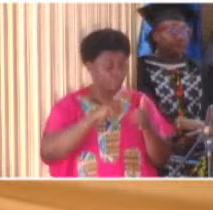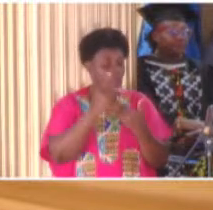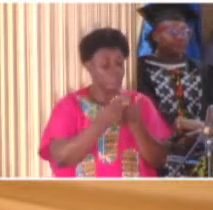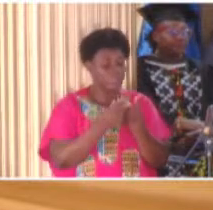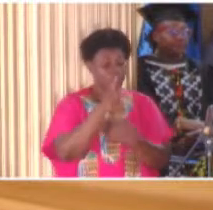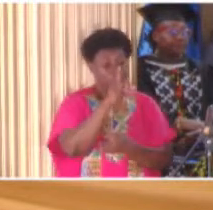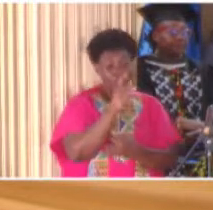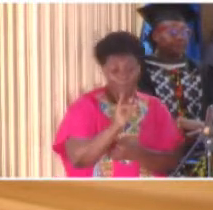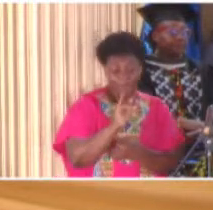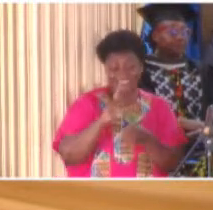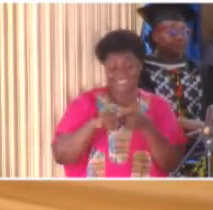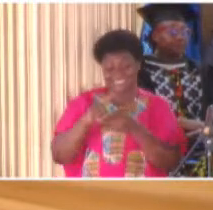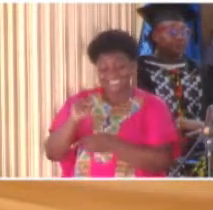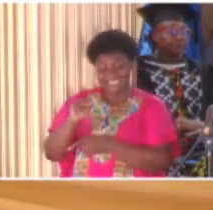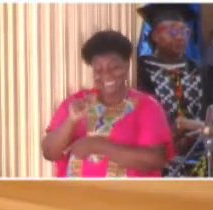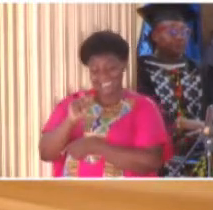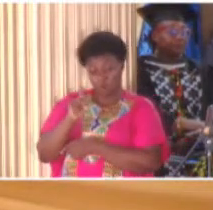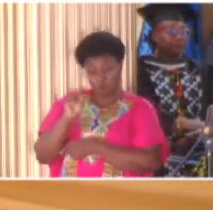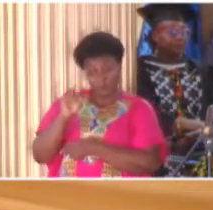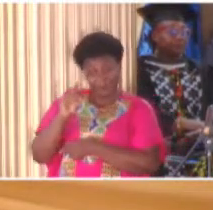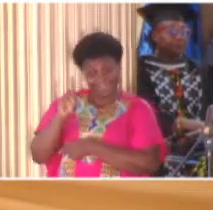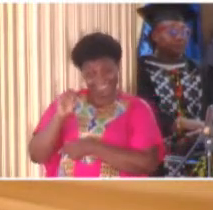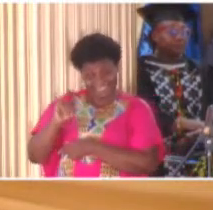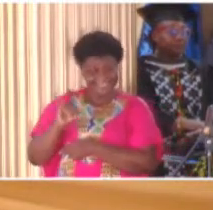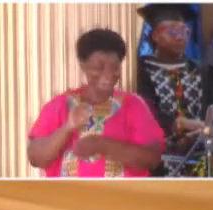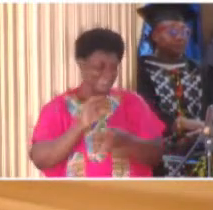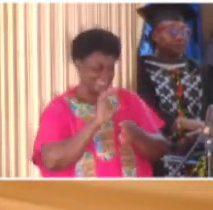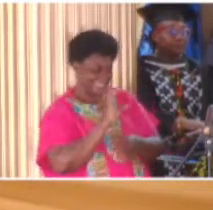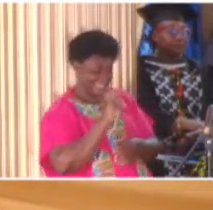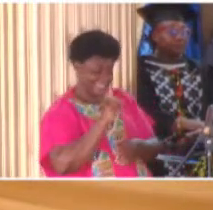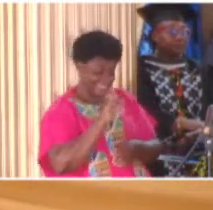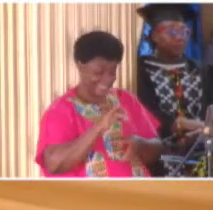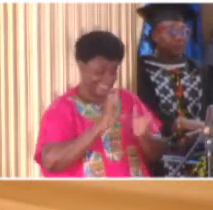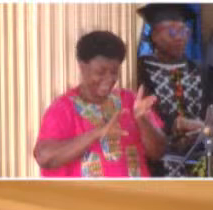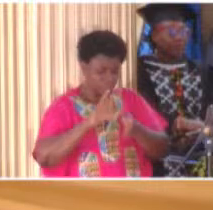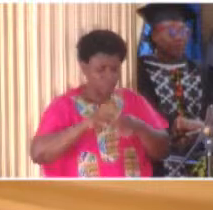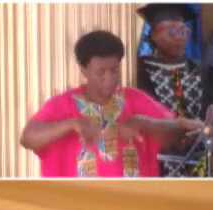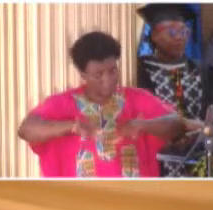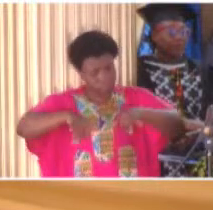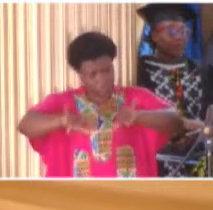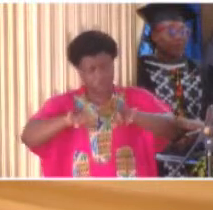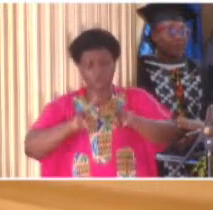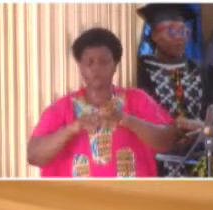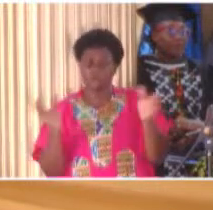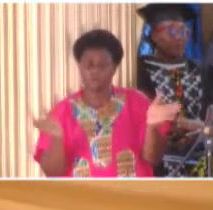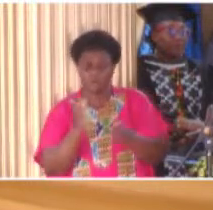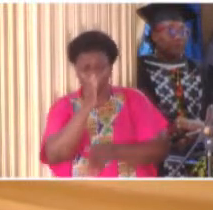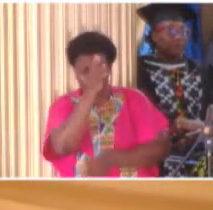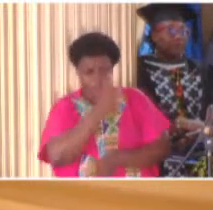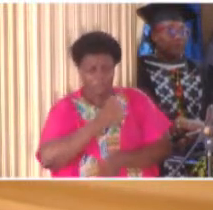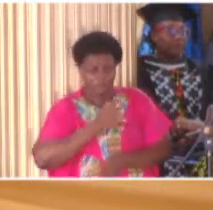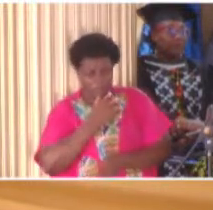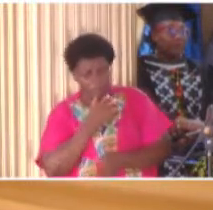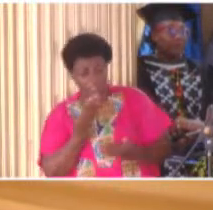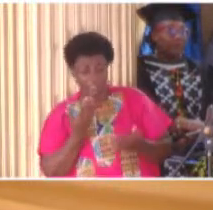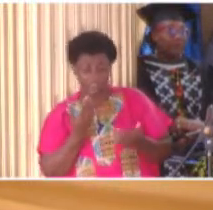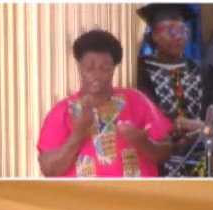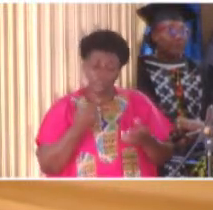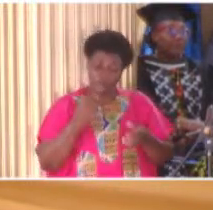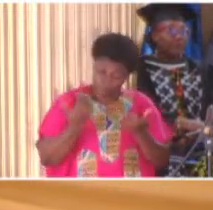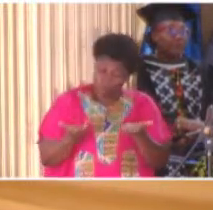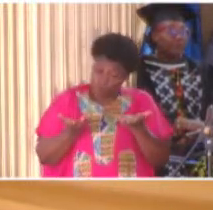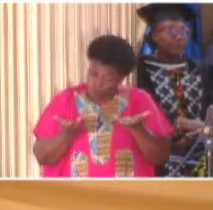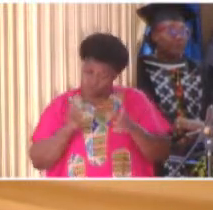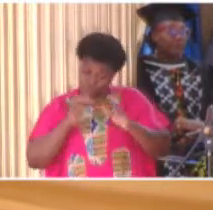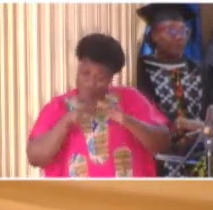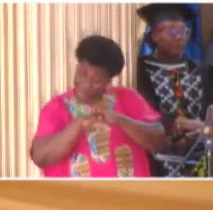and Takoradi city campuses, are still ongoing, and I encourage prospective students, parents, and guardians to explore these